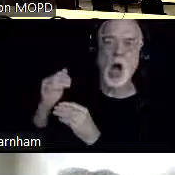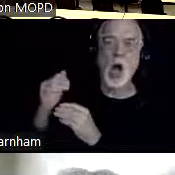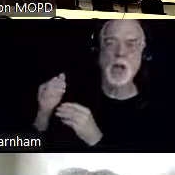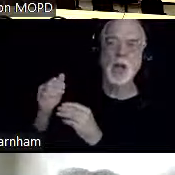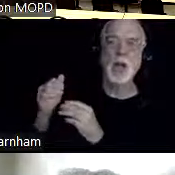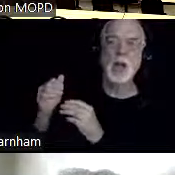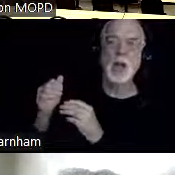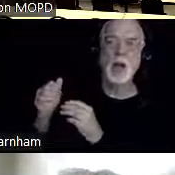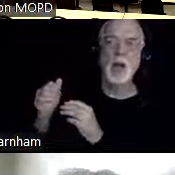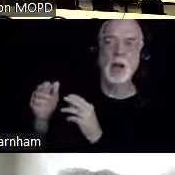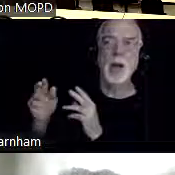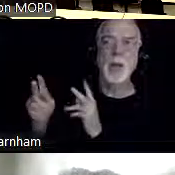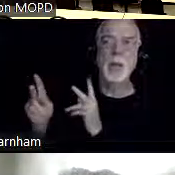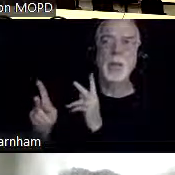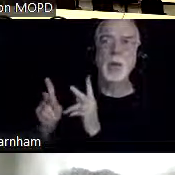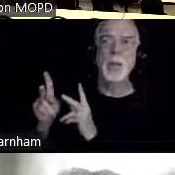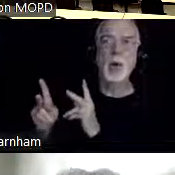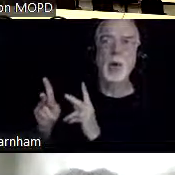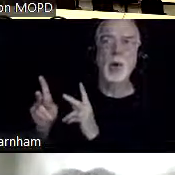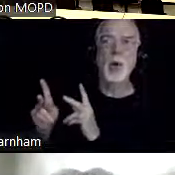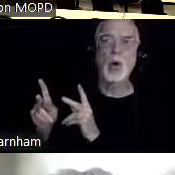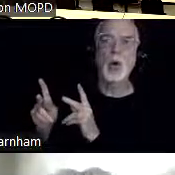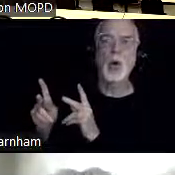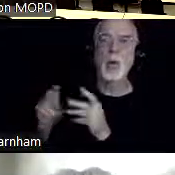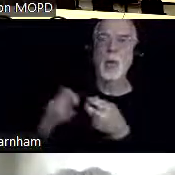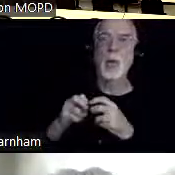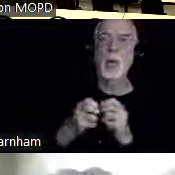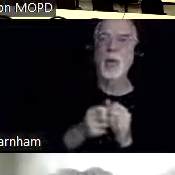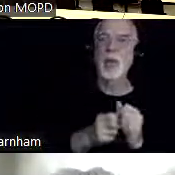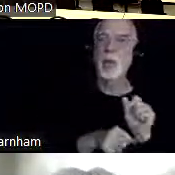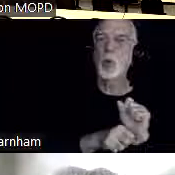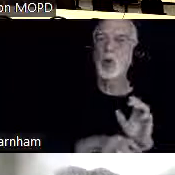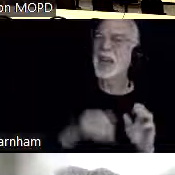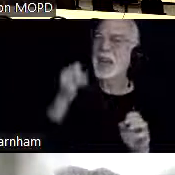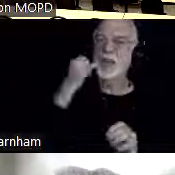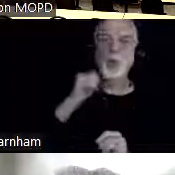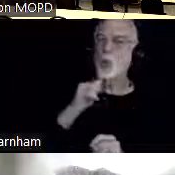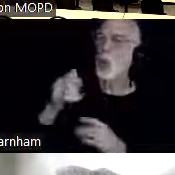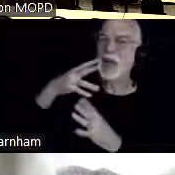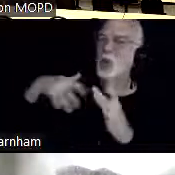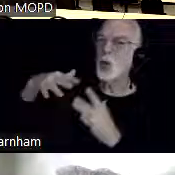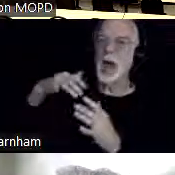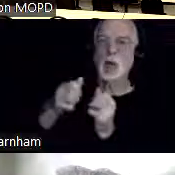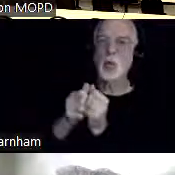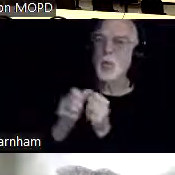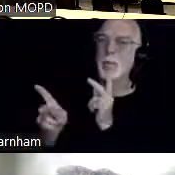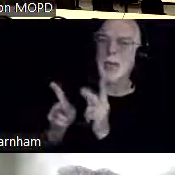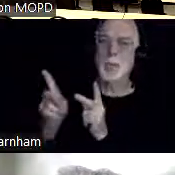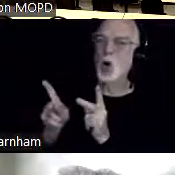Because genuinely, when people don't interact with people